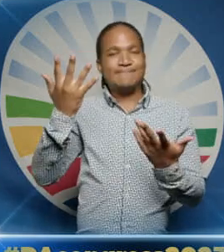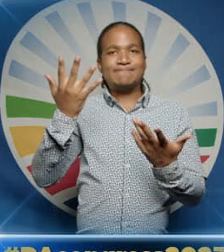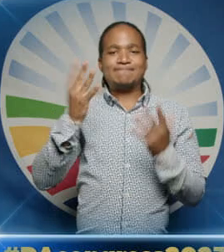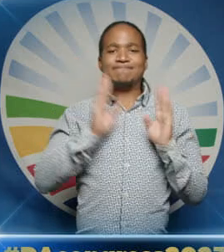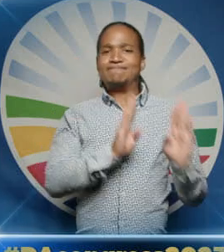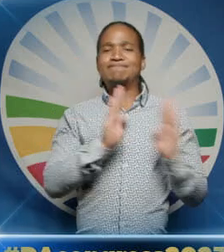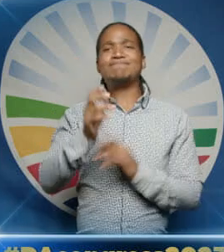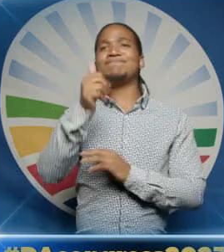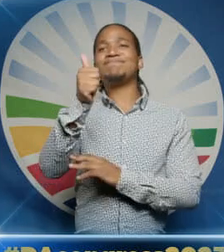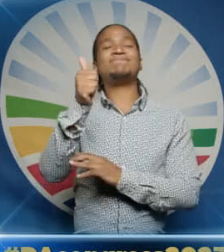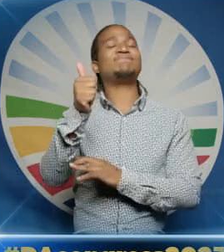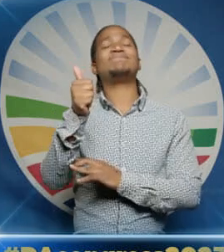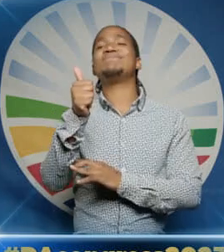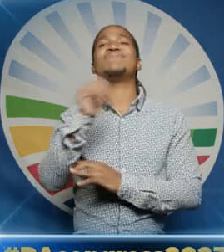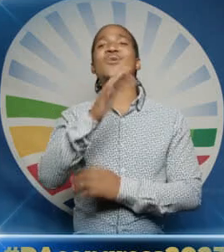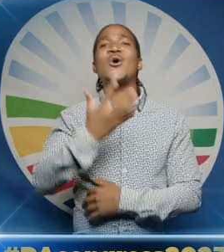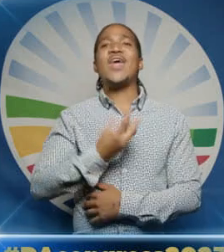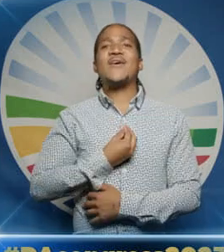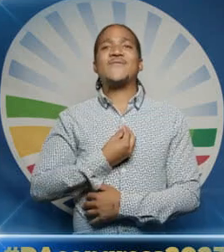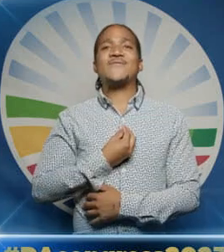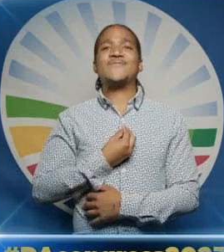compass whatsoever.